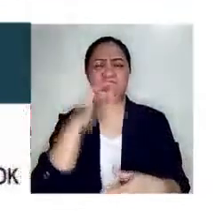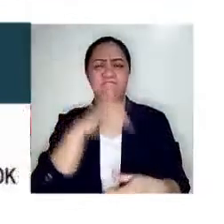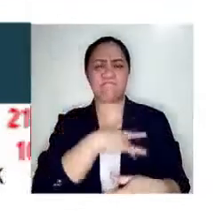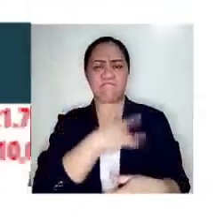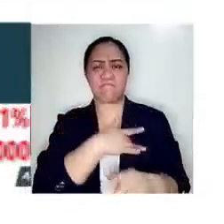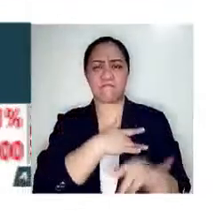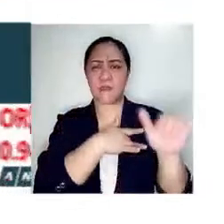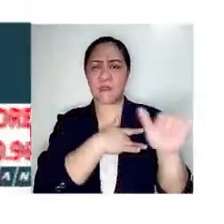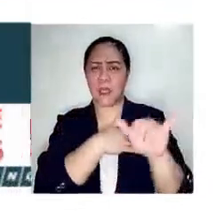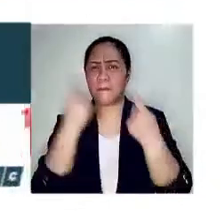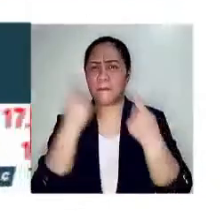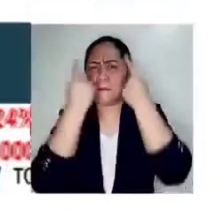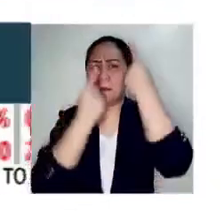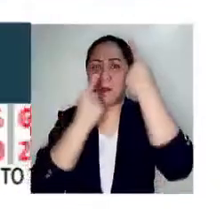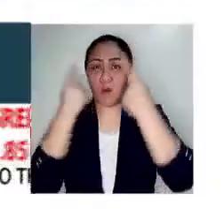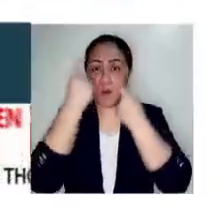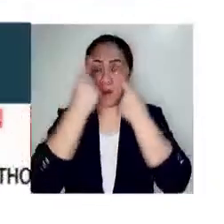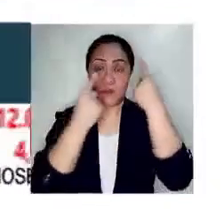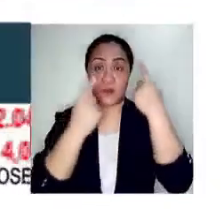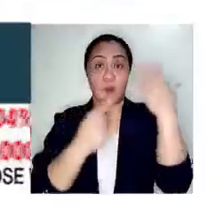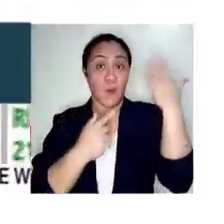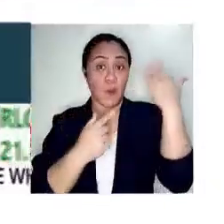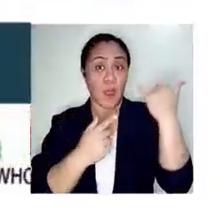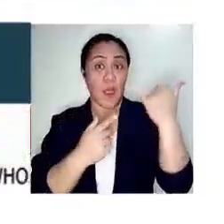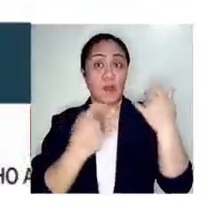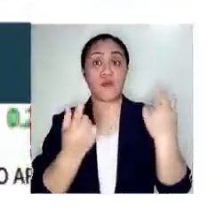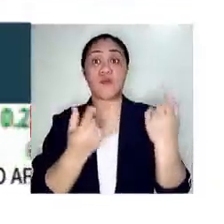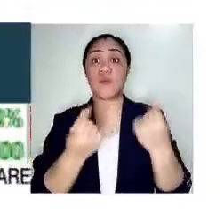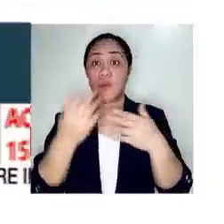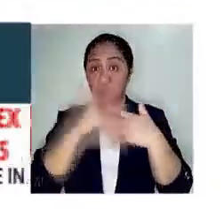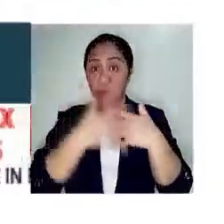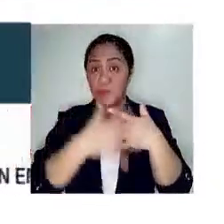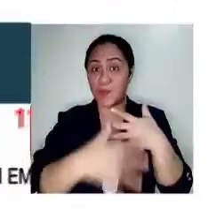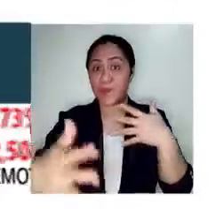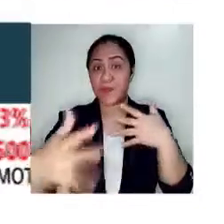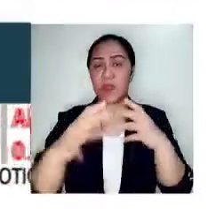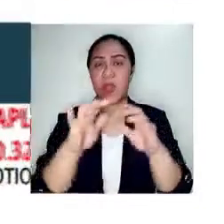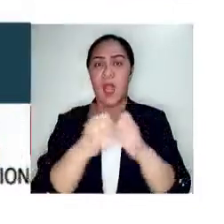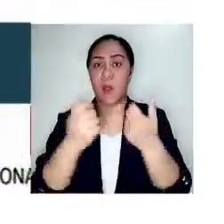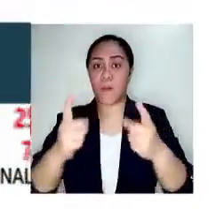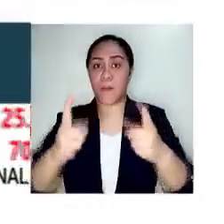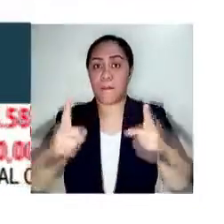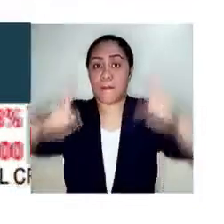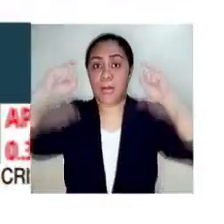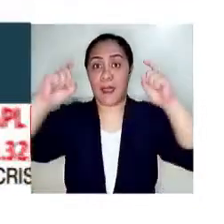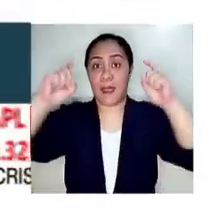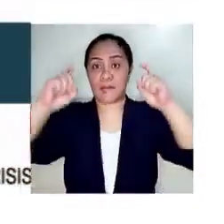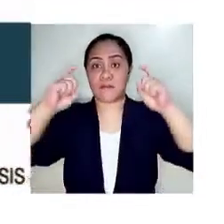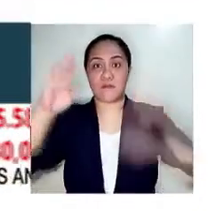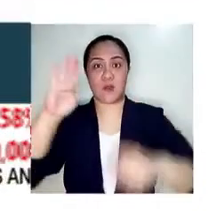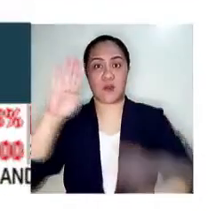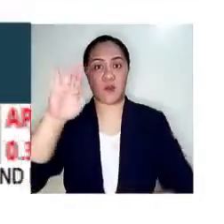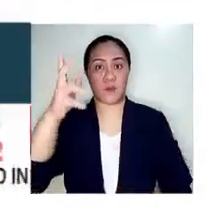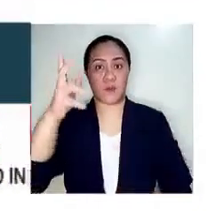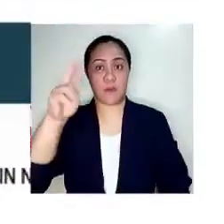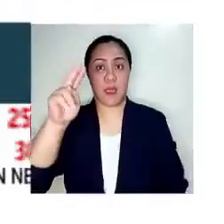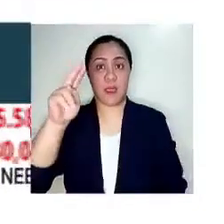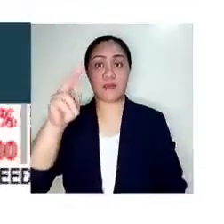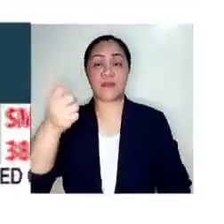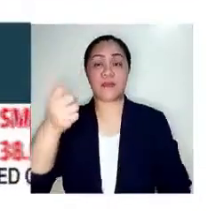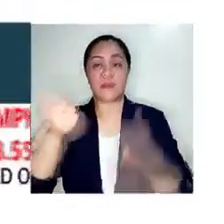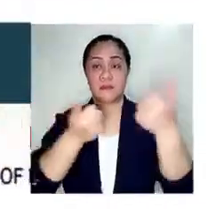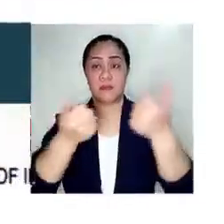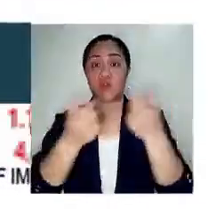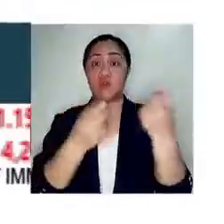concern about the extent to which or how quickly a Biden administration would be able to do this. Yeah, but it cannot